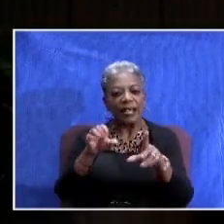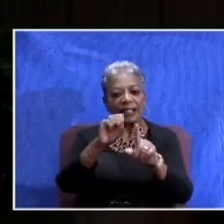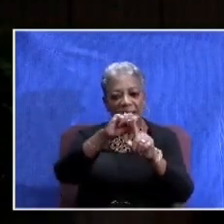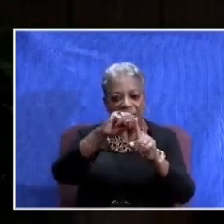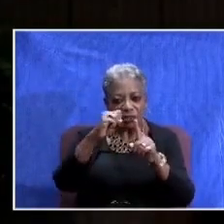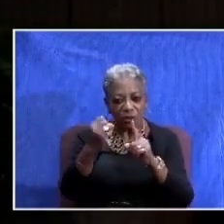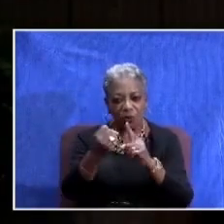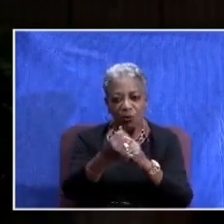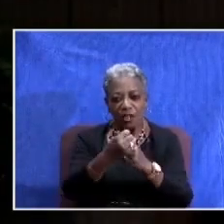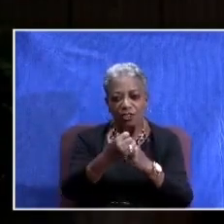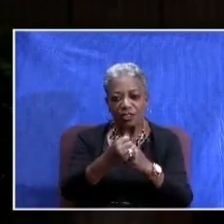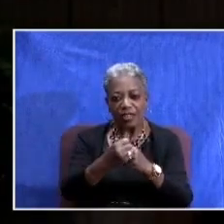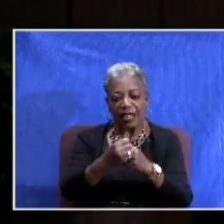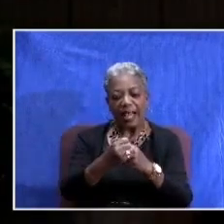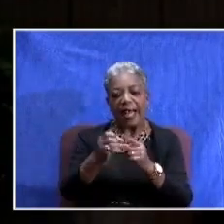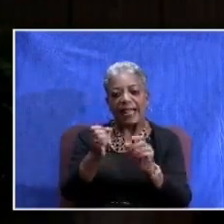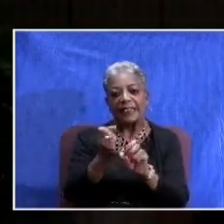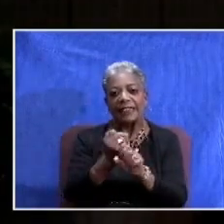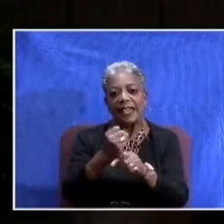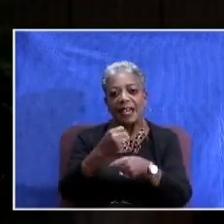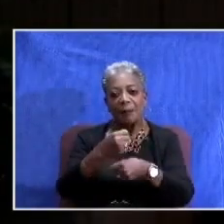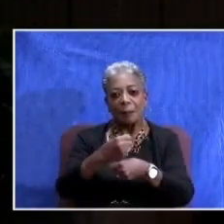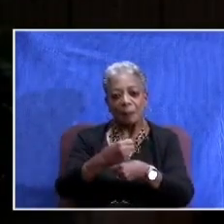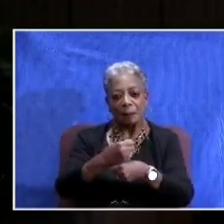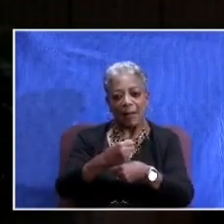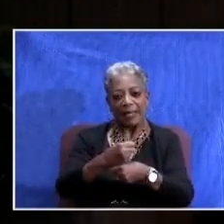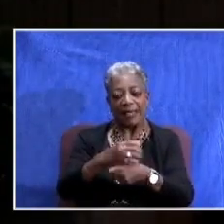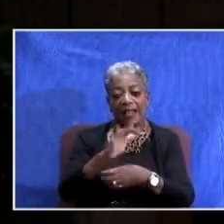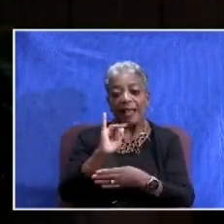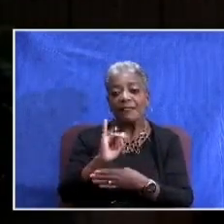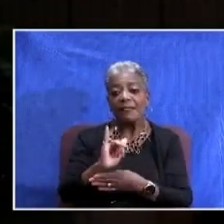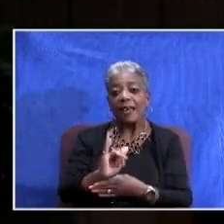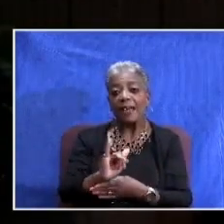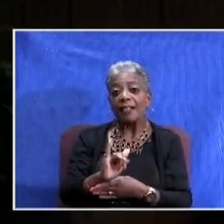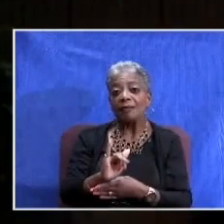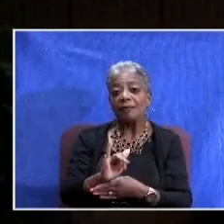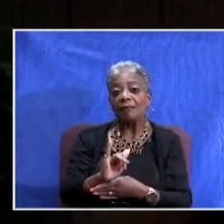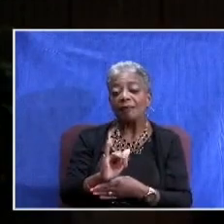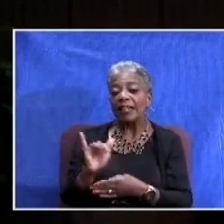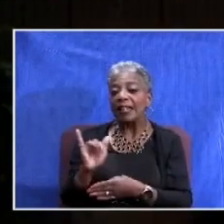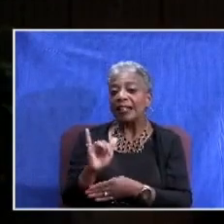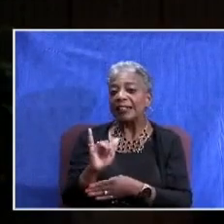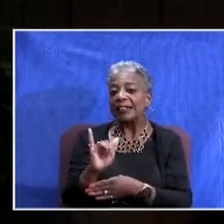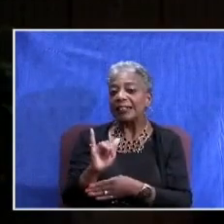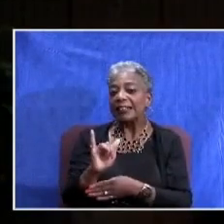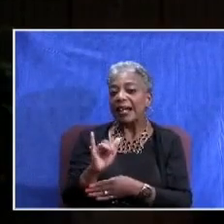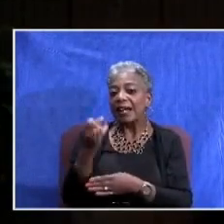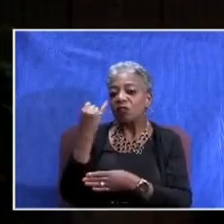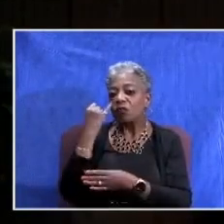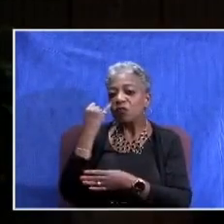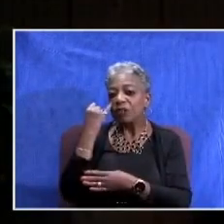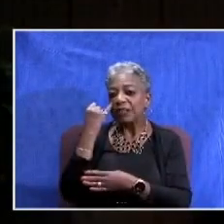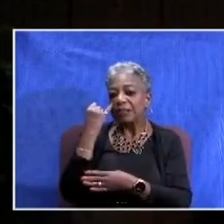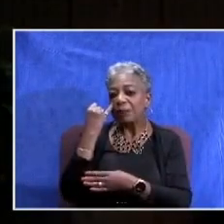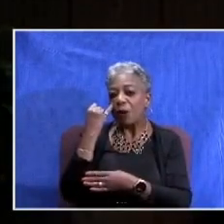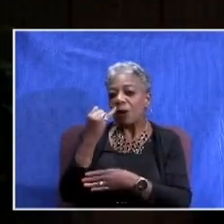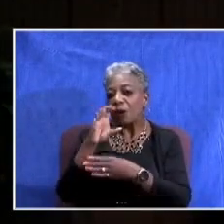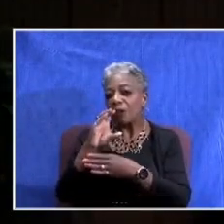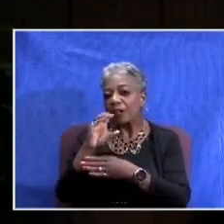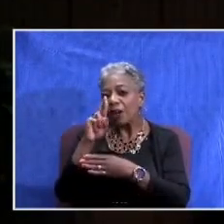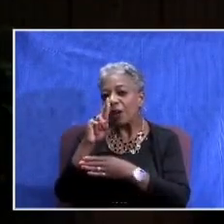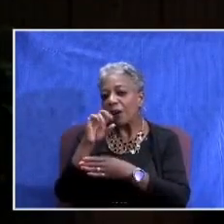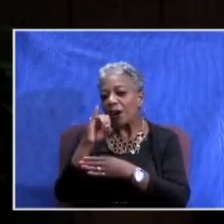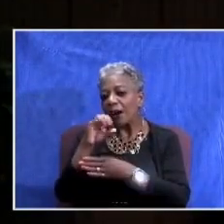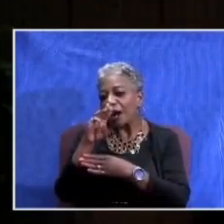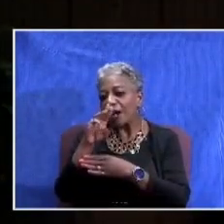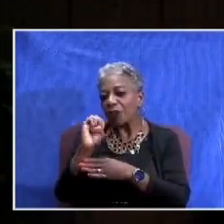that produce it, the root causes. For example, you want to end crime in West Louisville? Do this. Reverse